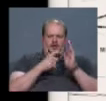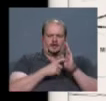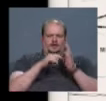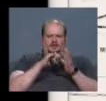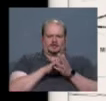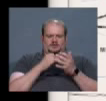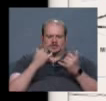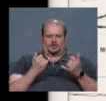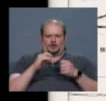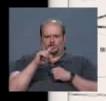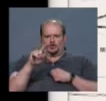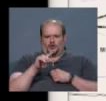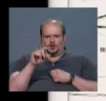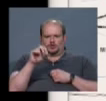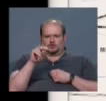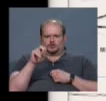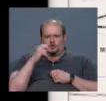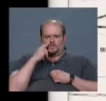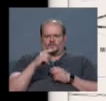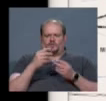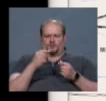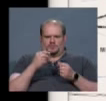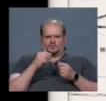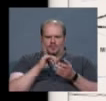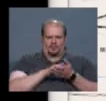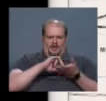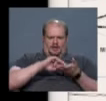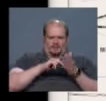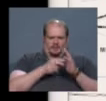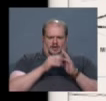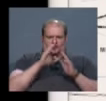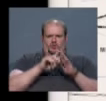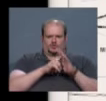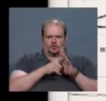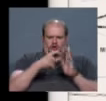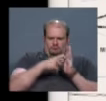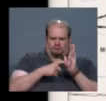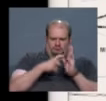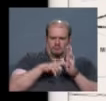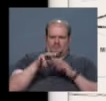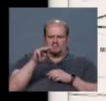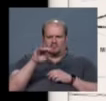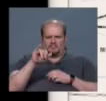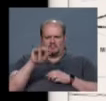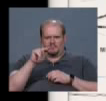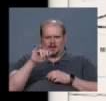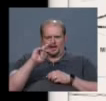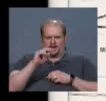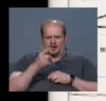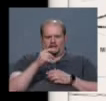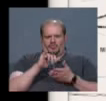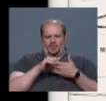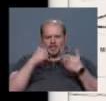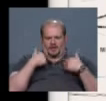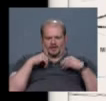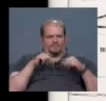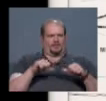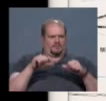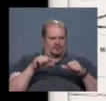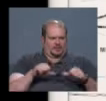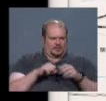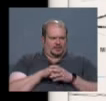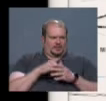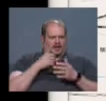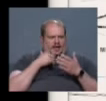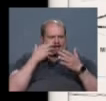the current zoning of the property. Tony, does this mean that they're going to start mining in that land? It gives them that ability.